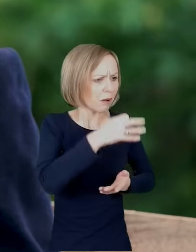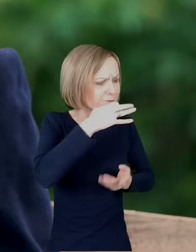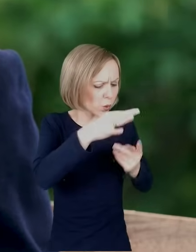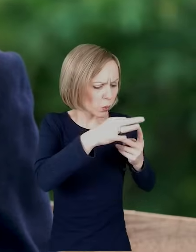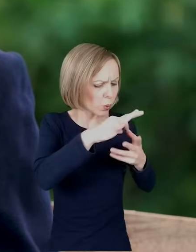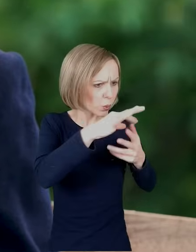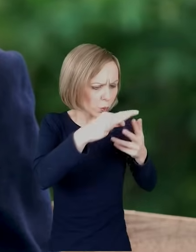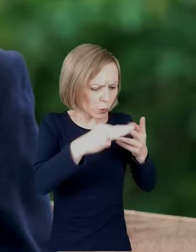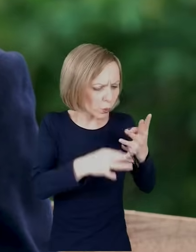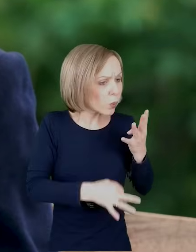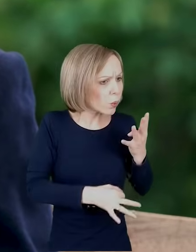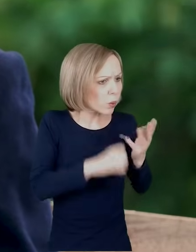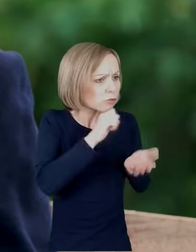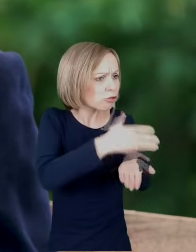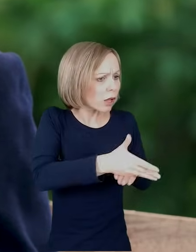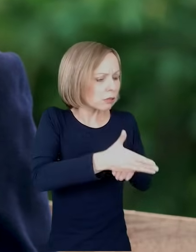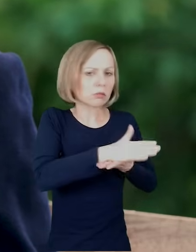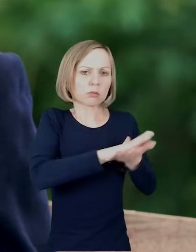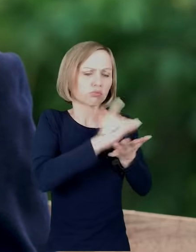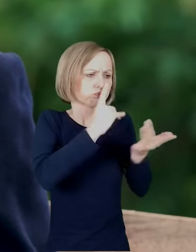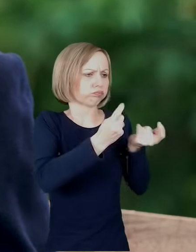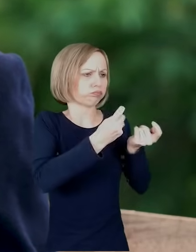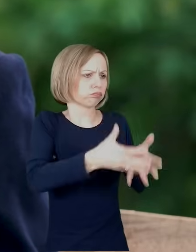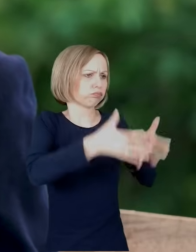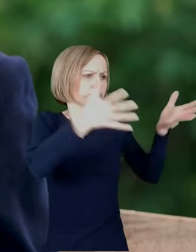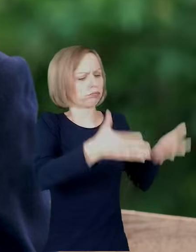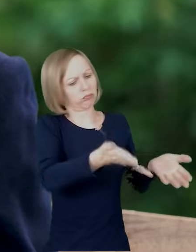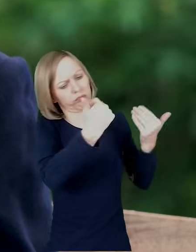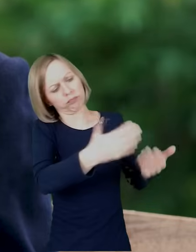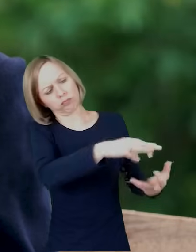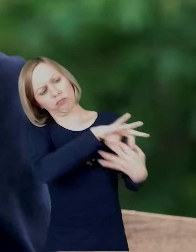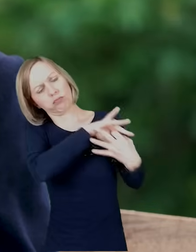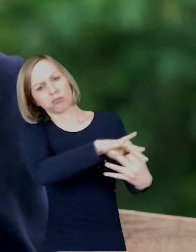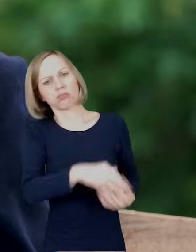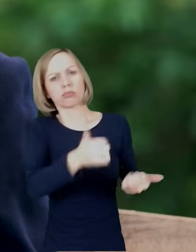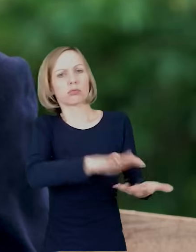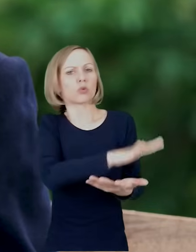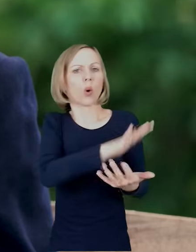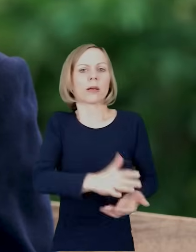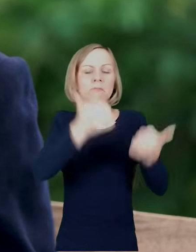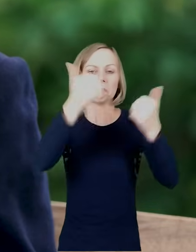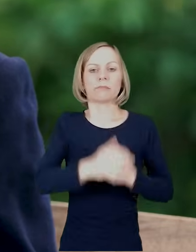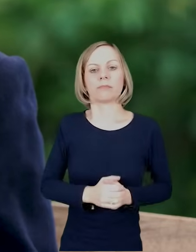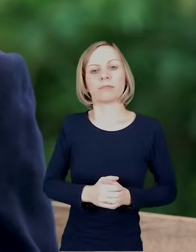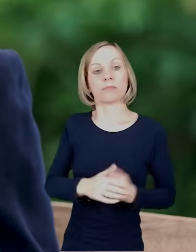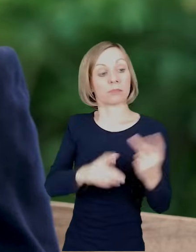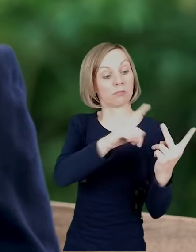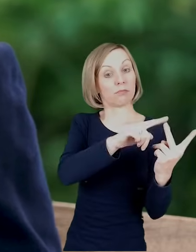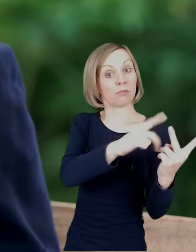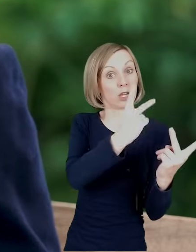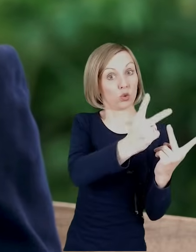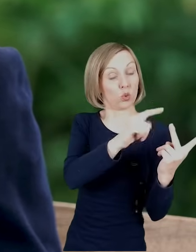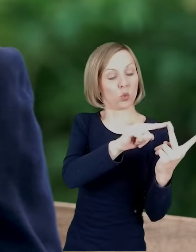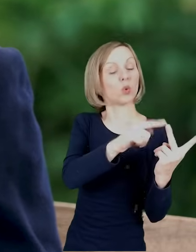trustworthy in a few things. I will put you in charge of many things. Enter into the joy of your master.